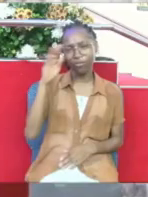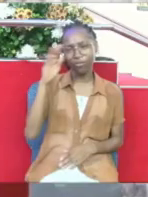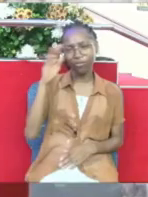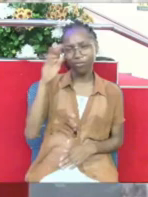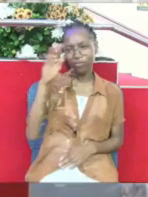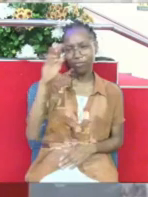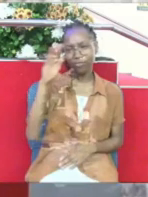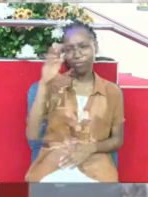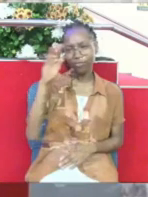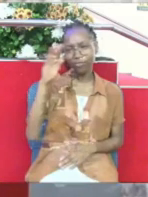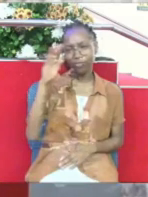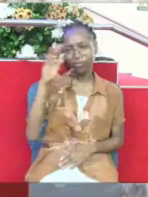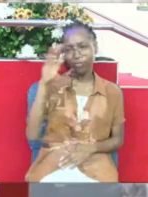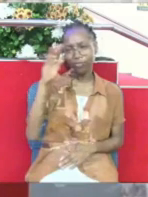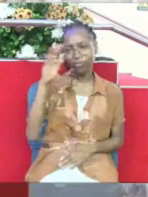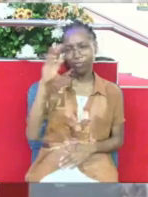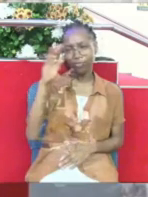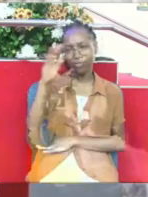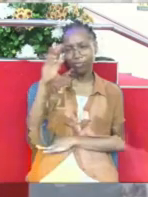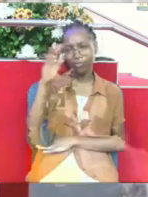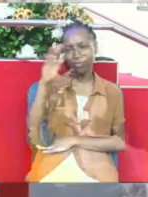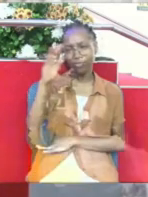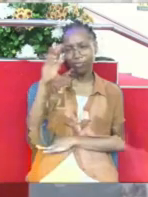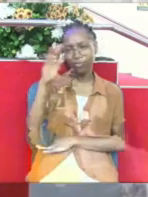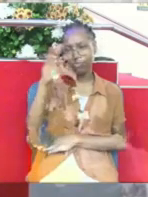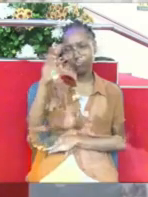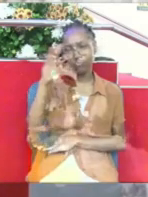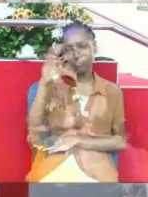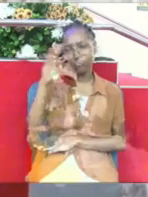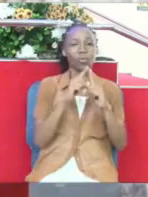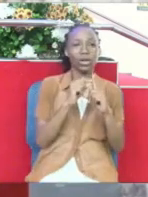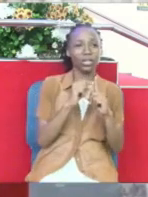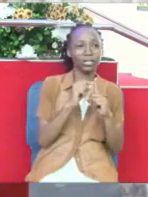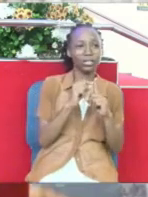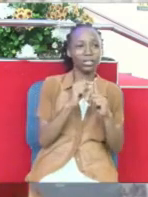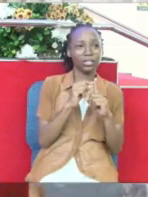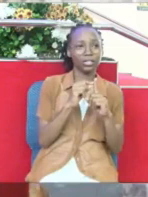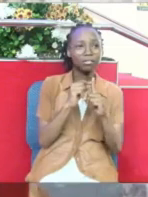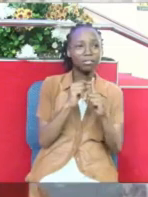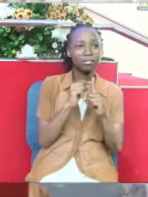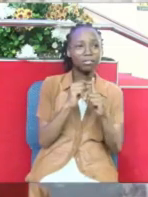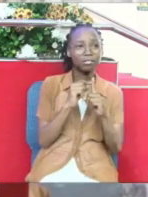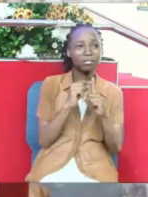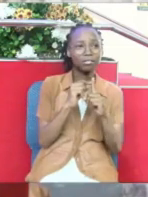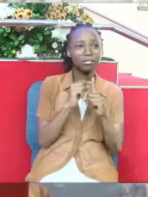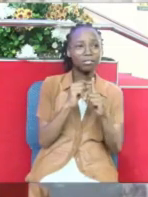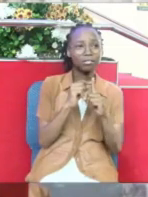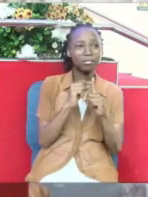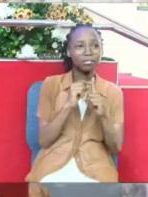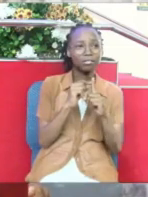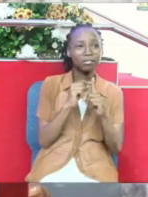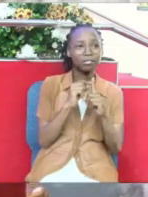We want to get straight into the Word of God. Tunataka kuingia kwenye neno la Mungu. We want to read the book of Daniel chapter 11.